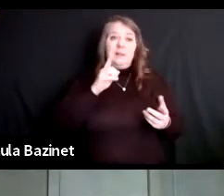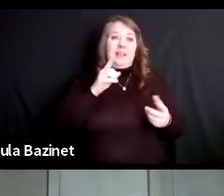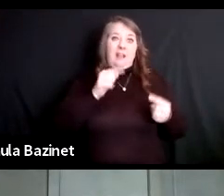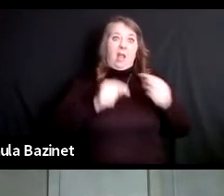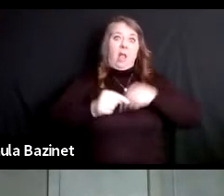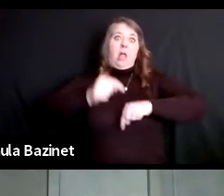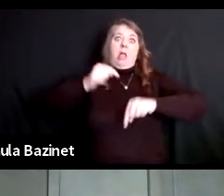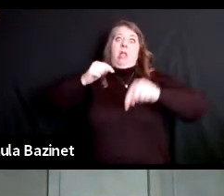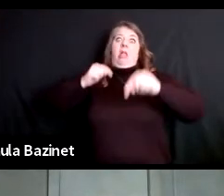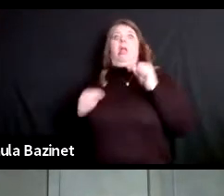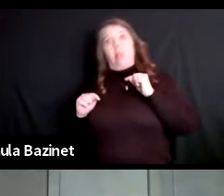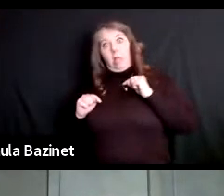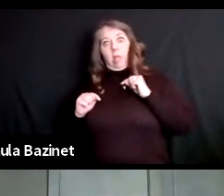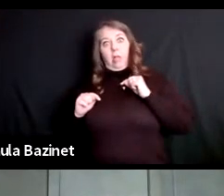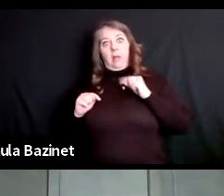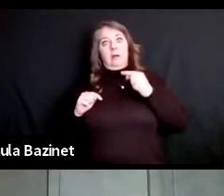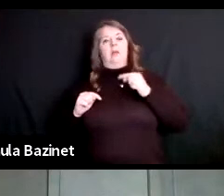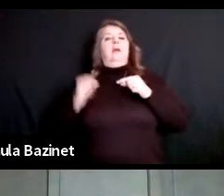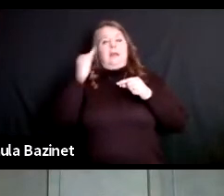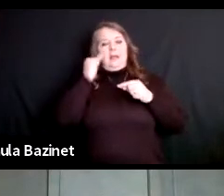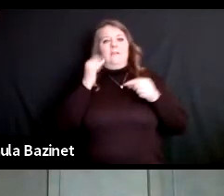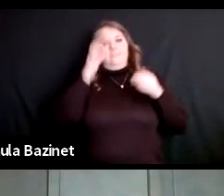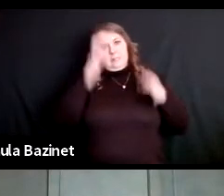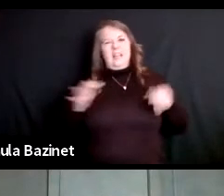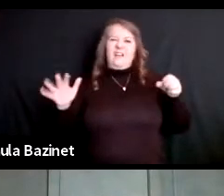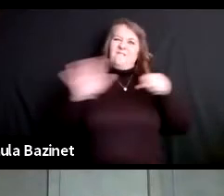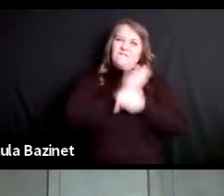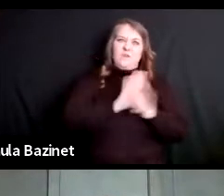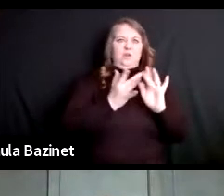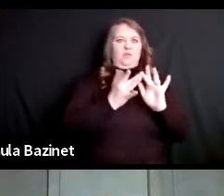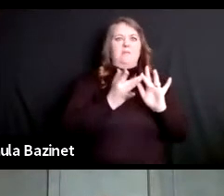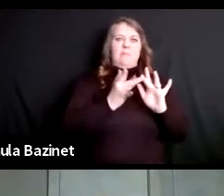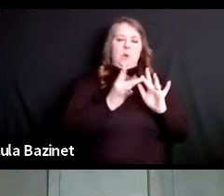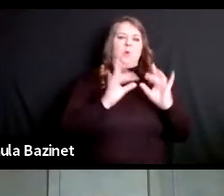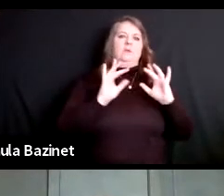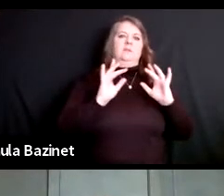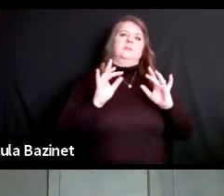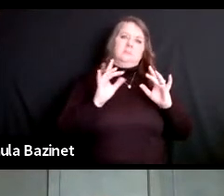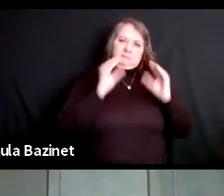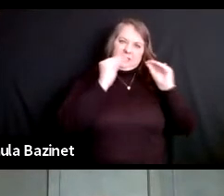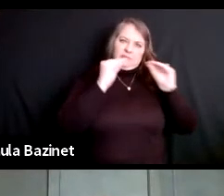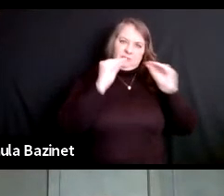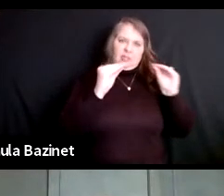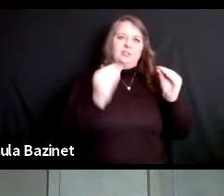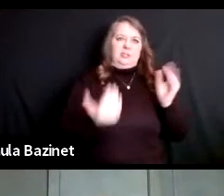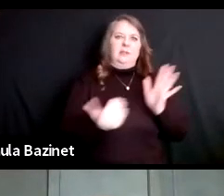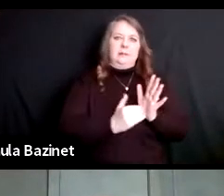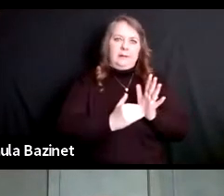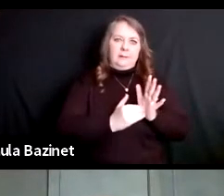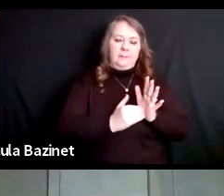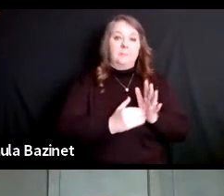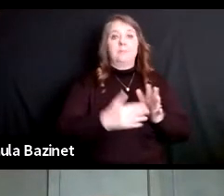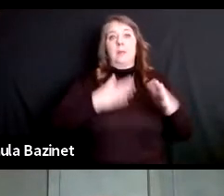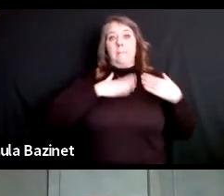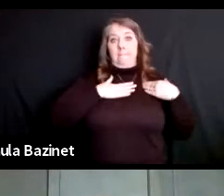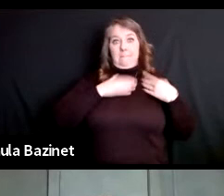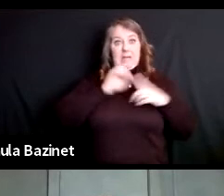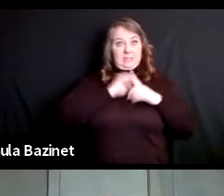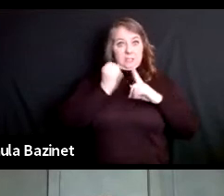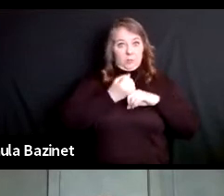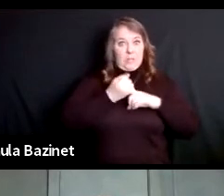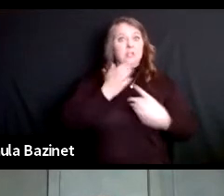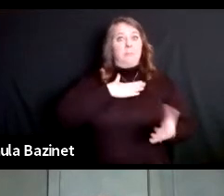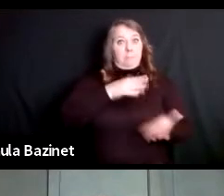backwards if we decided to go fully remote virtual instruction. In my case, the students in